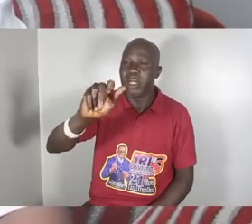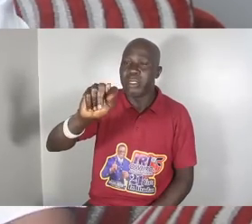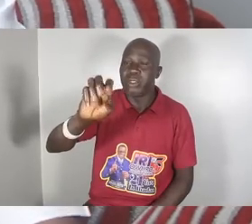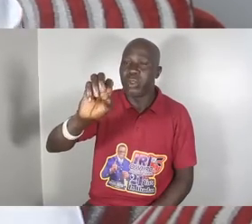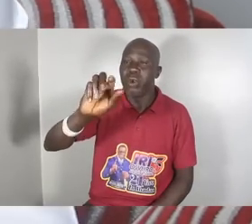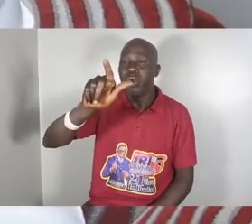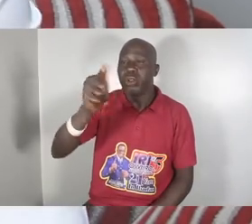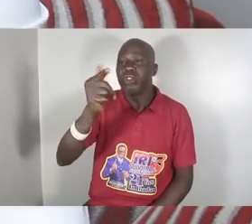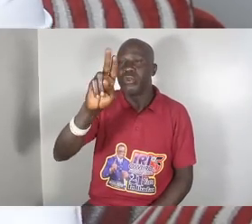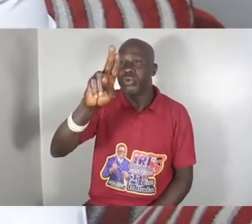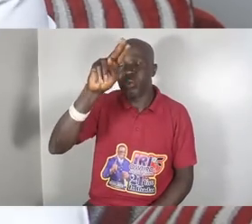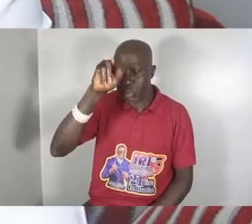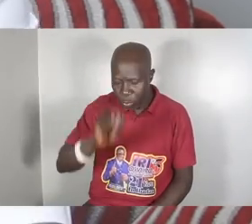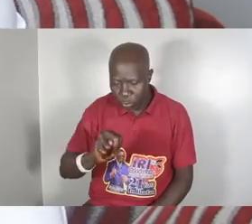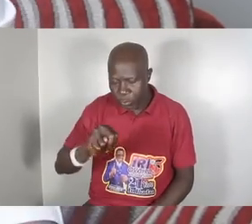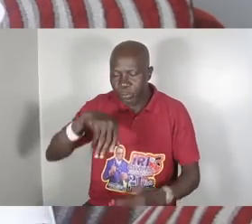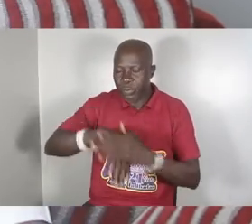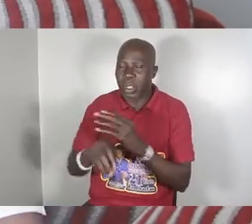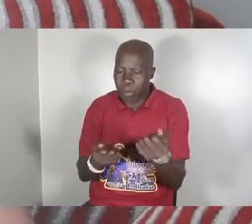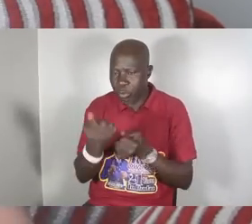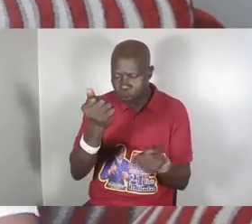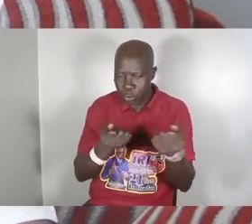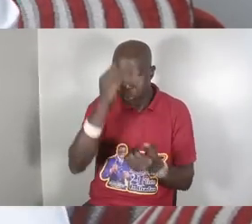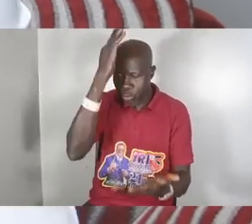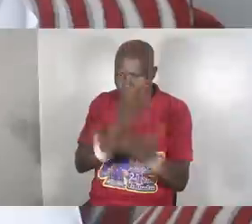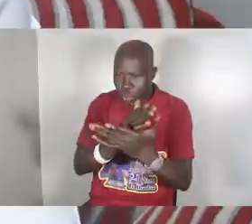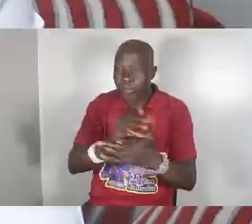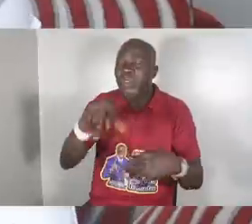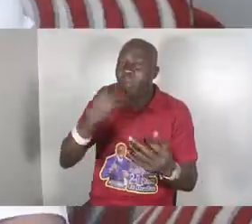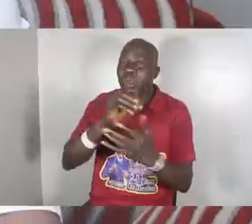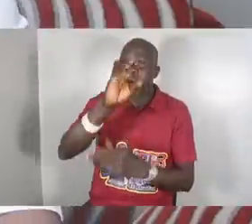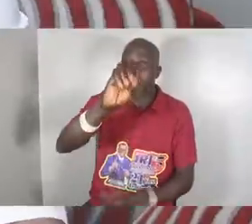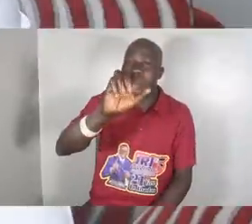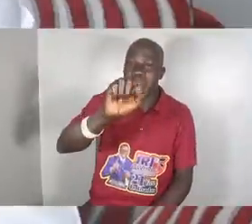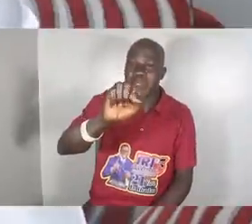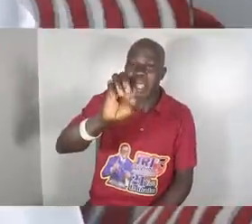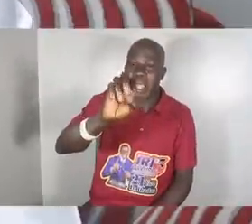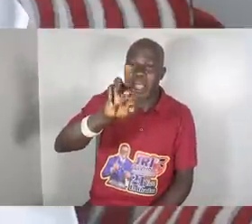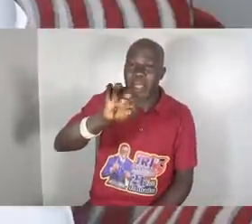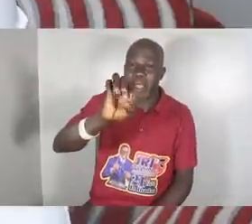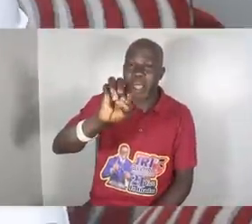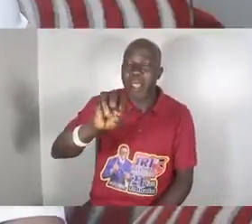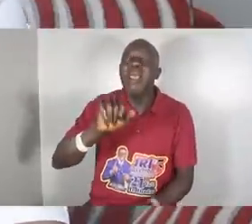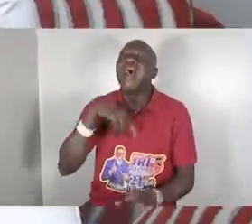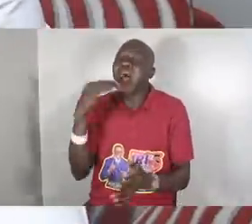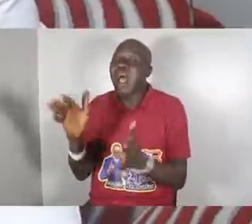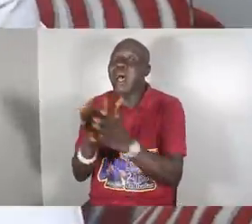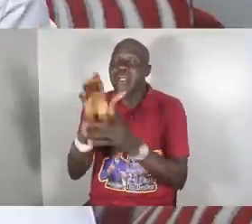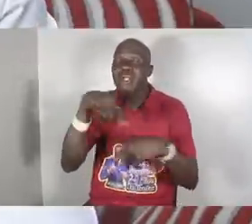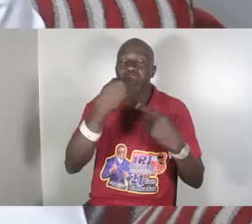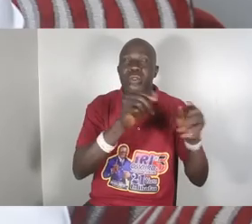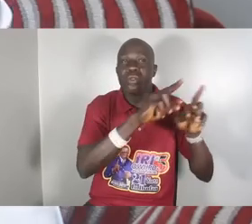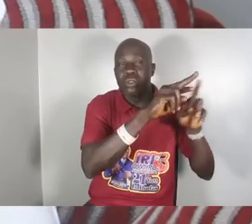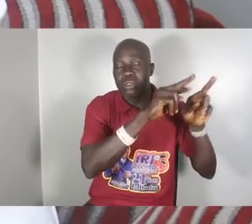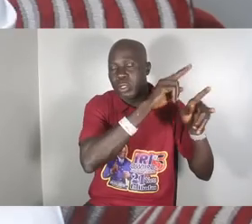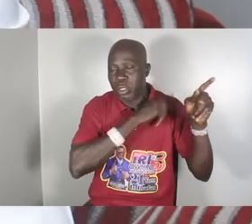ni asale that night a ma pade ni ile sa atilesha o be ma ni agbara be ni opposite a greek yen gangan